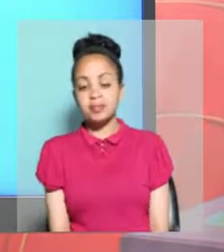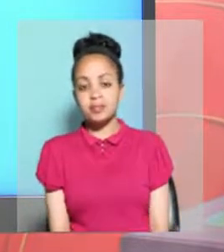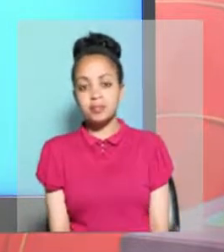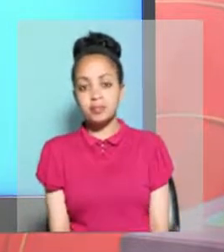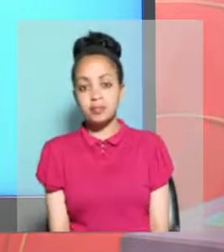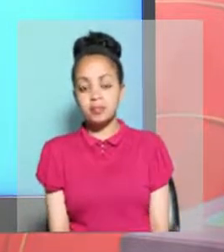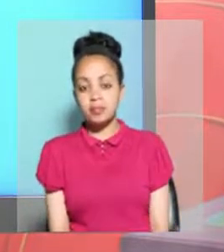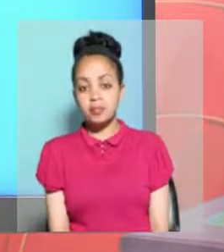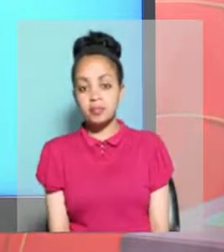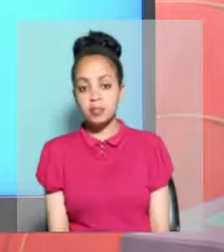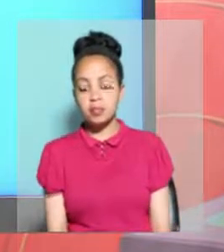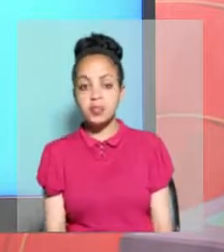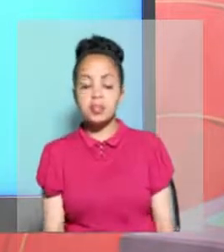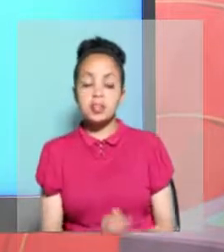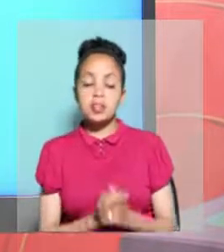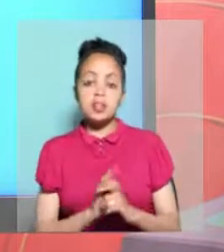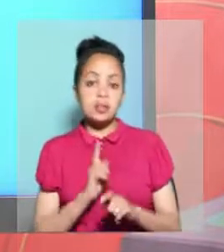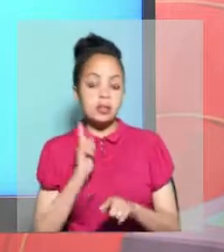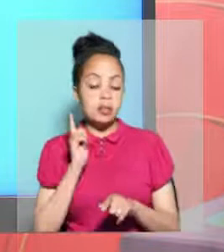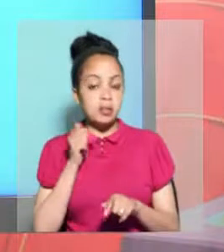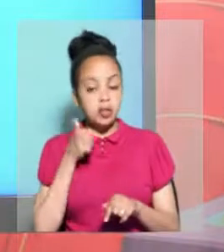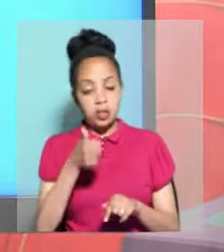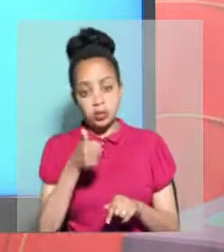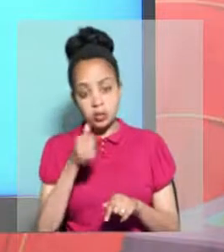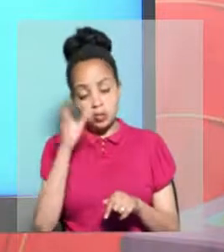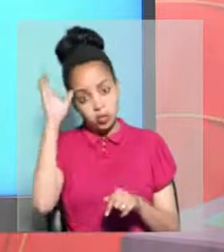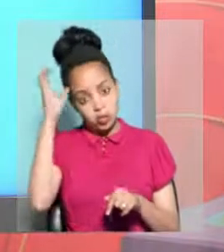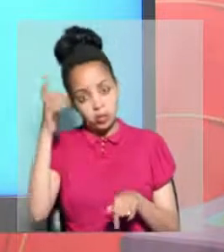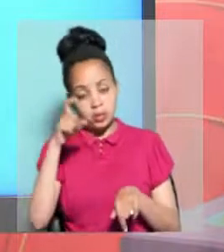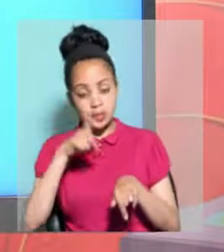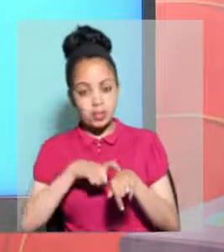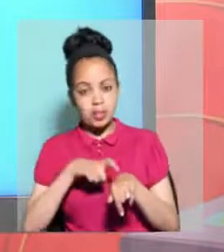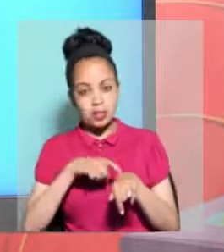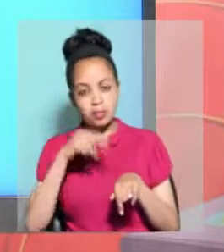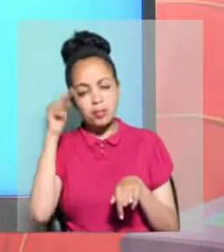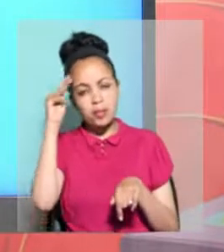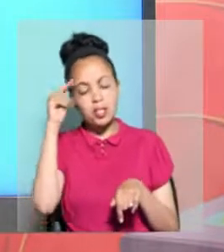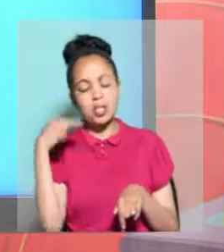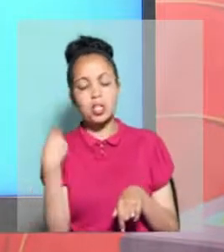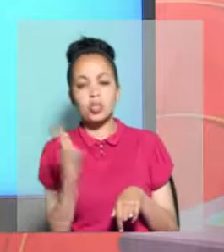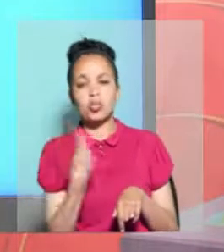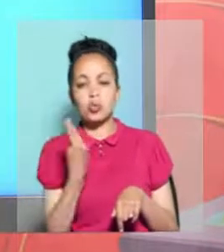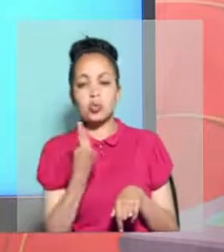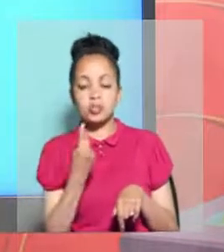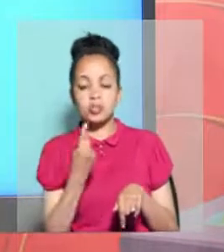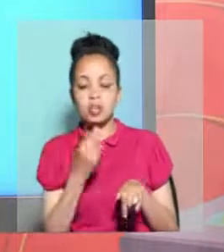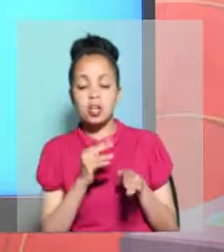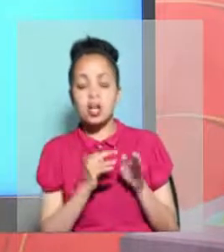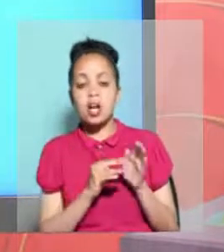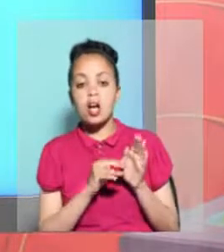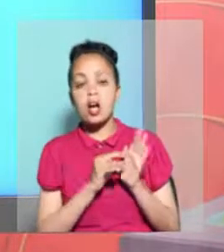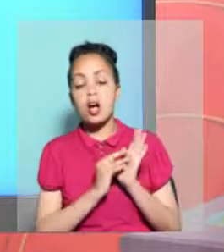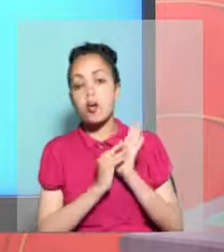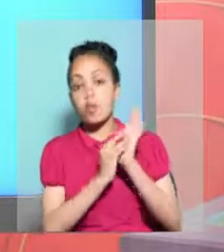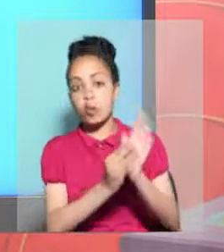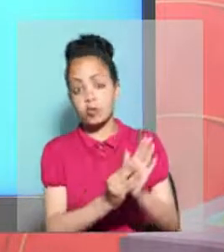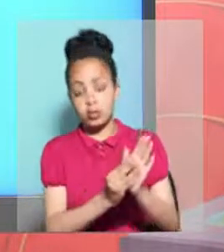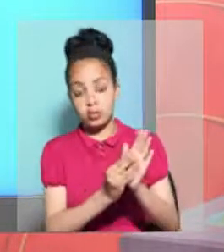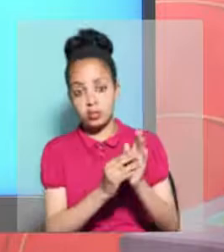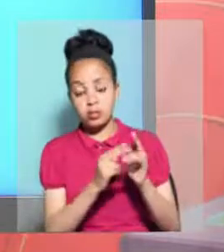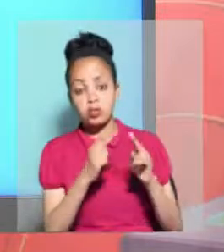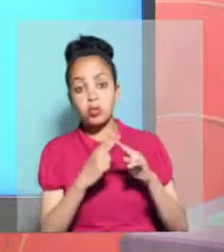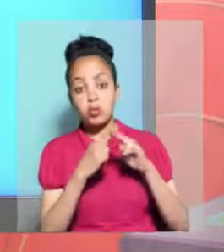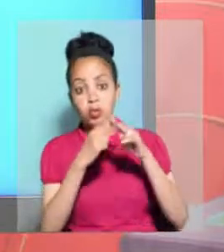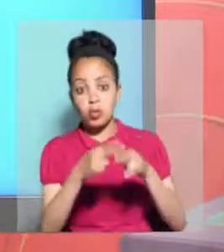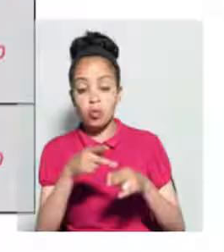during his clause activity, Mendel used a given model called Punnett square.